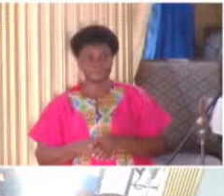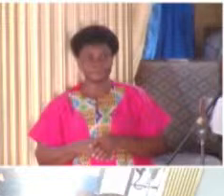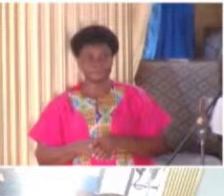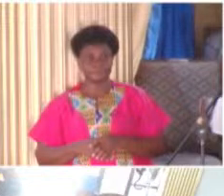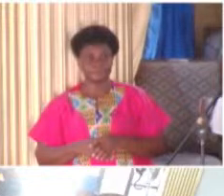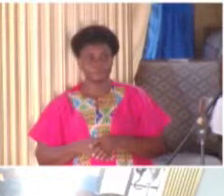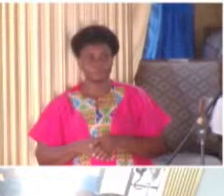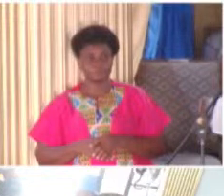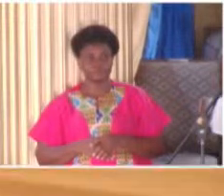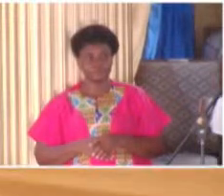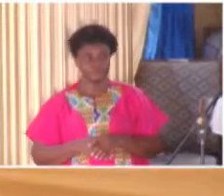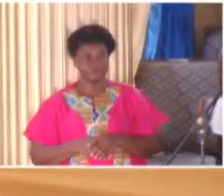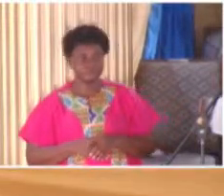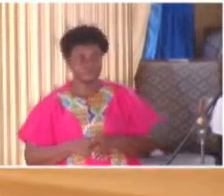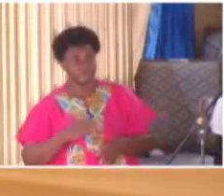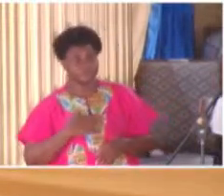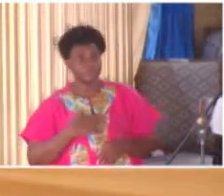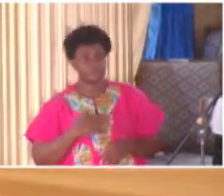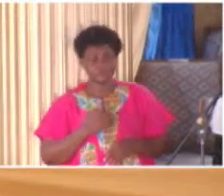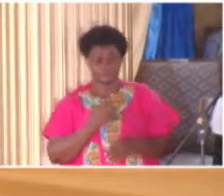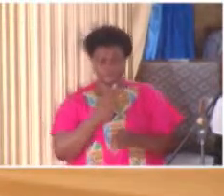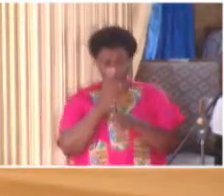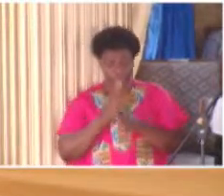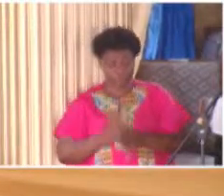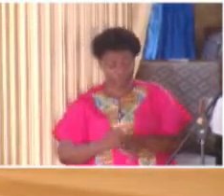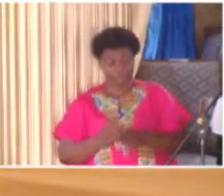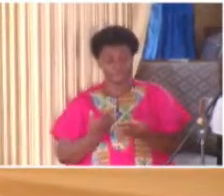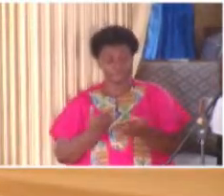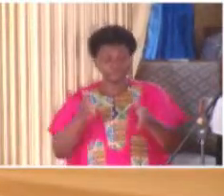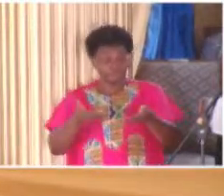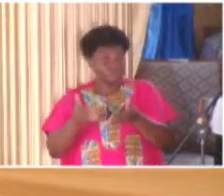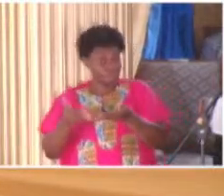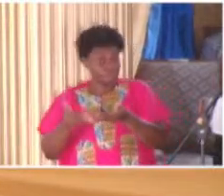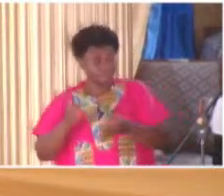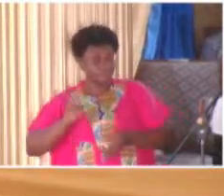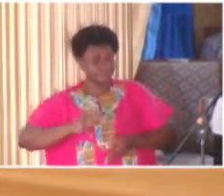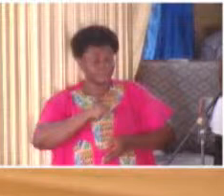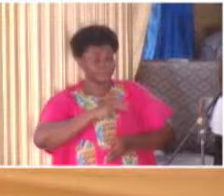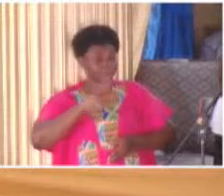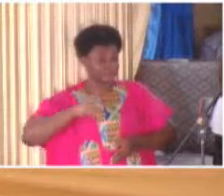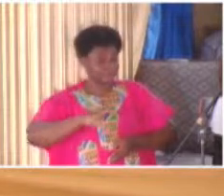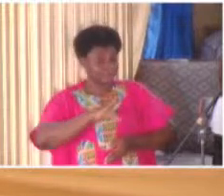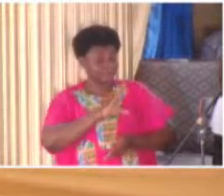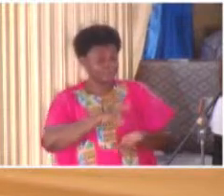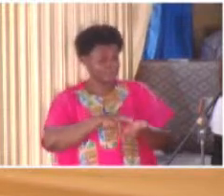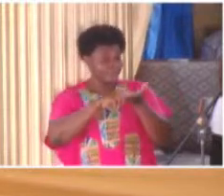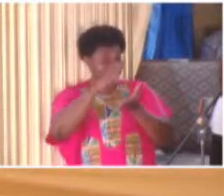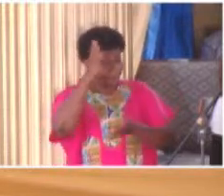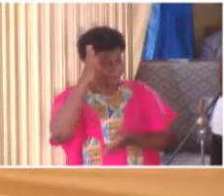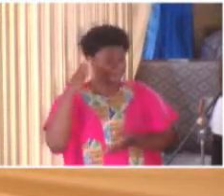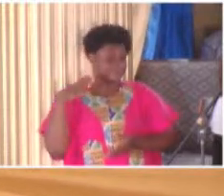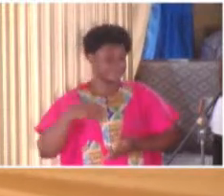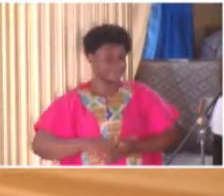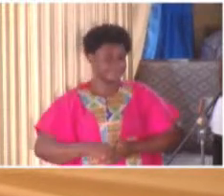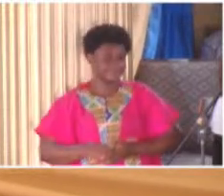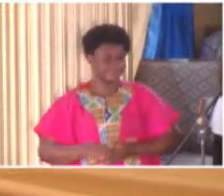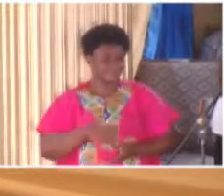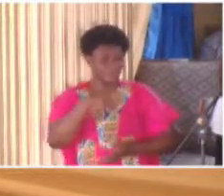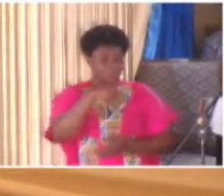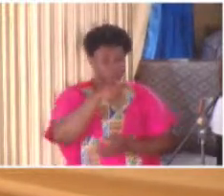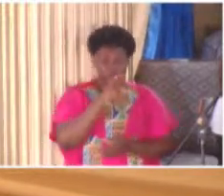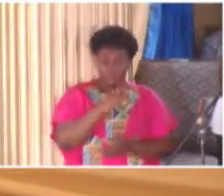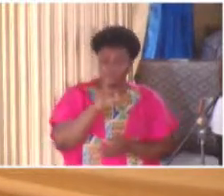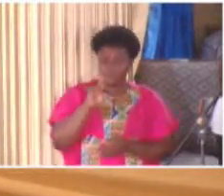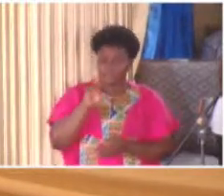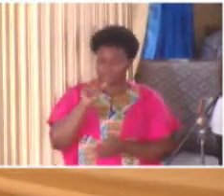It is my singular honor to introduce the Member of Council representing the Chancellor, Professor